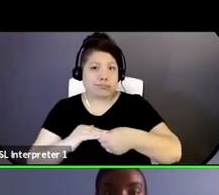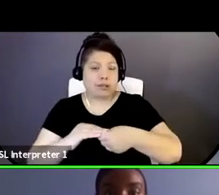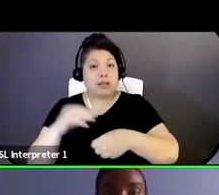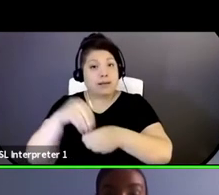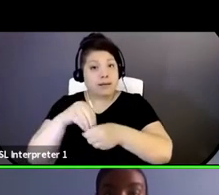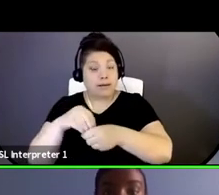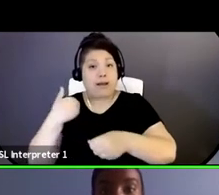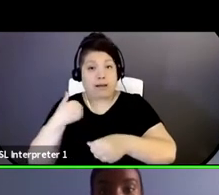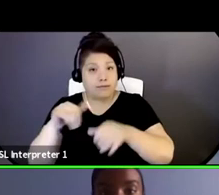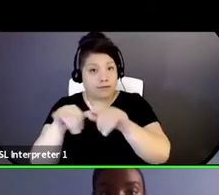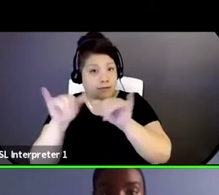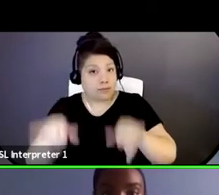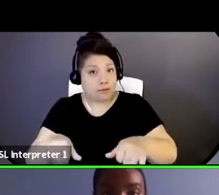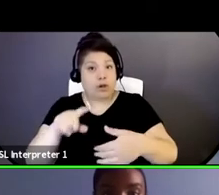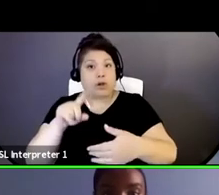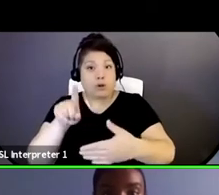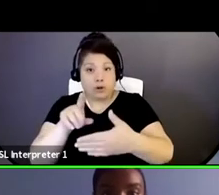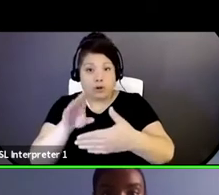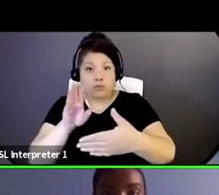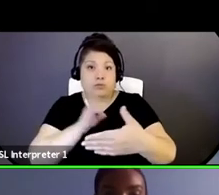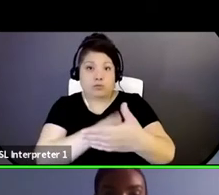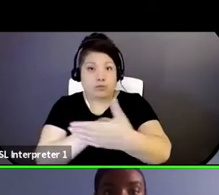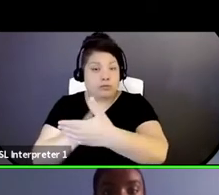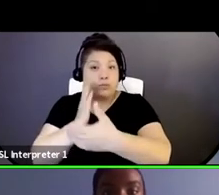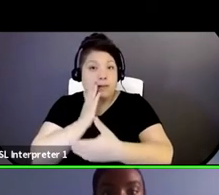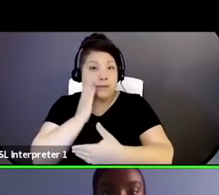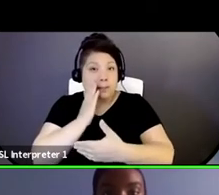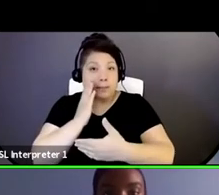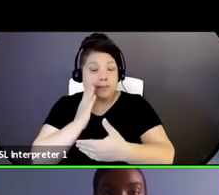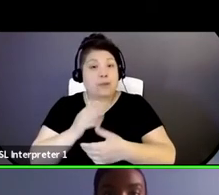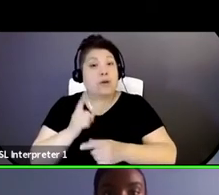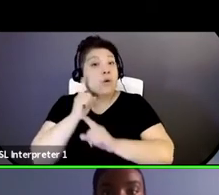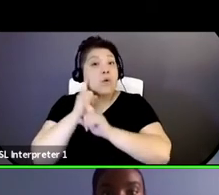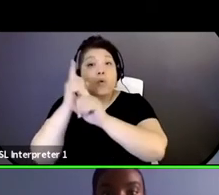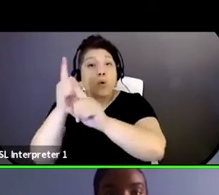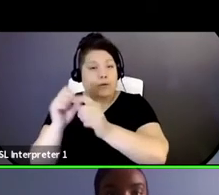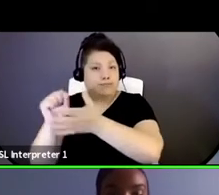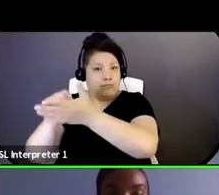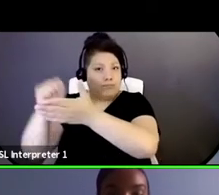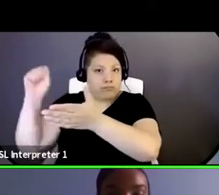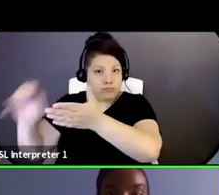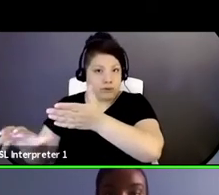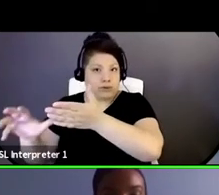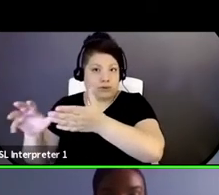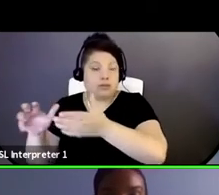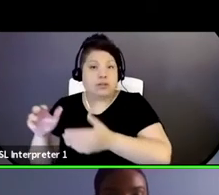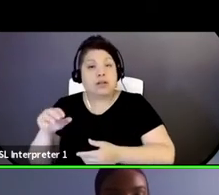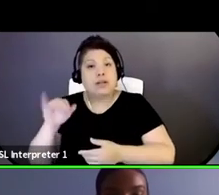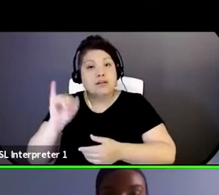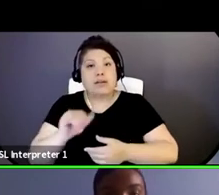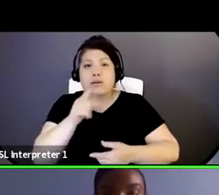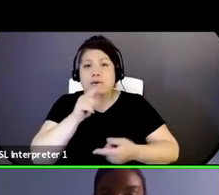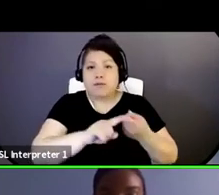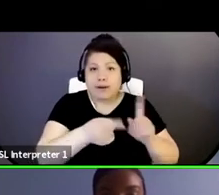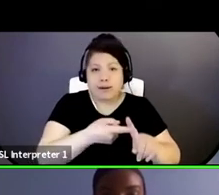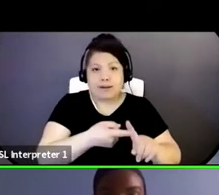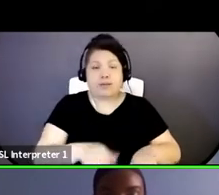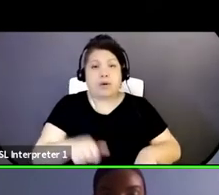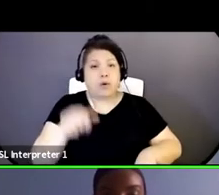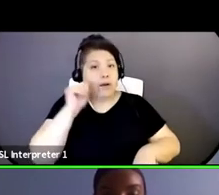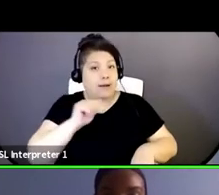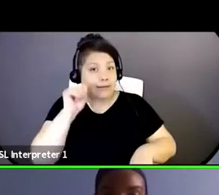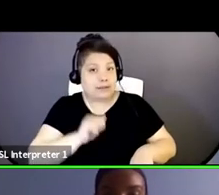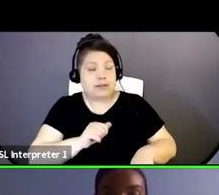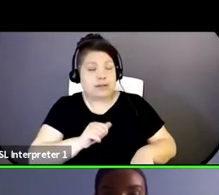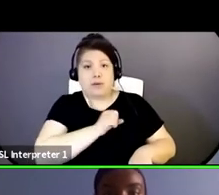racism, and abolition is the exit strategy. Abolition is the friend and the auntie and the staff at the Rape